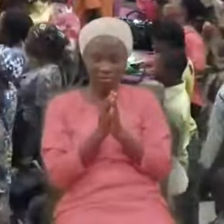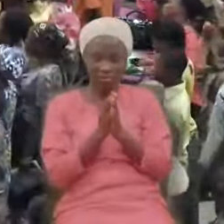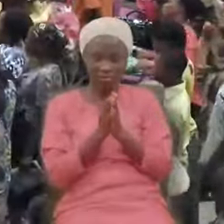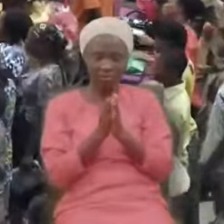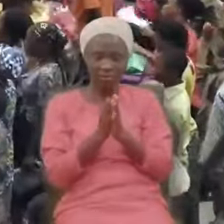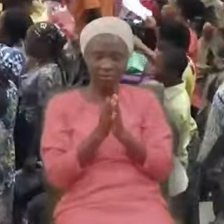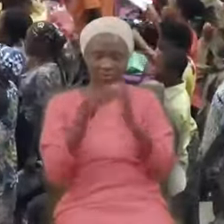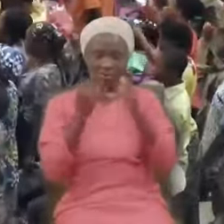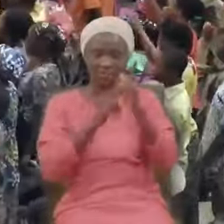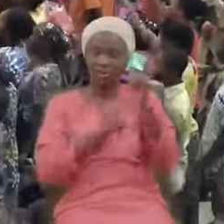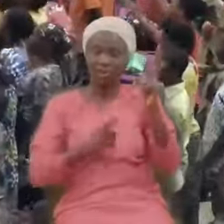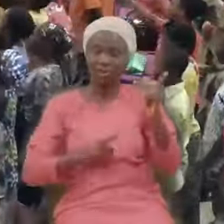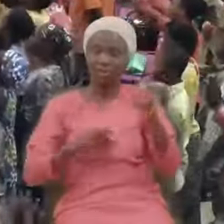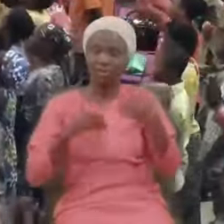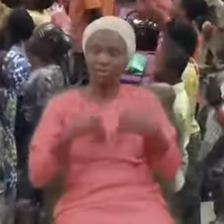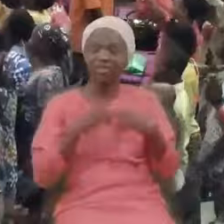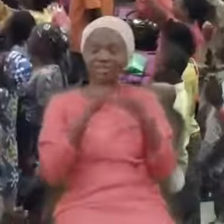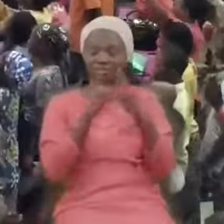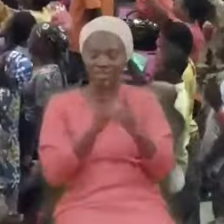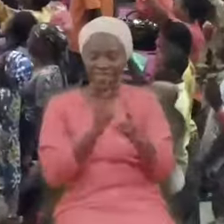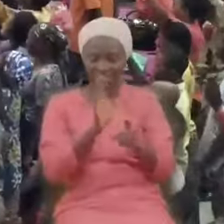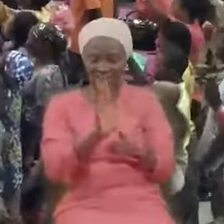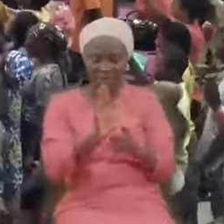The Lord has answered your prayer.